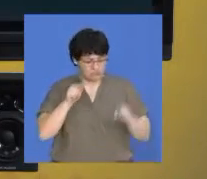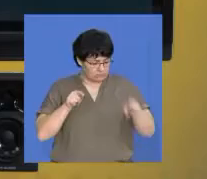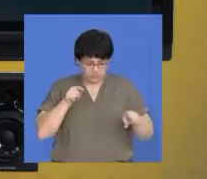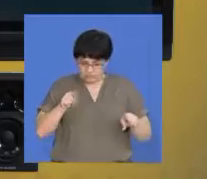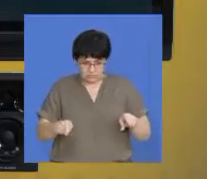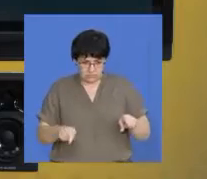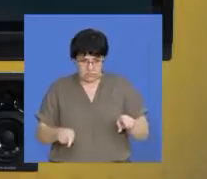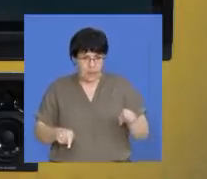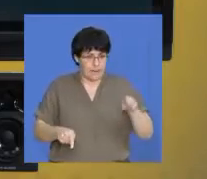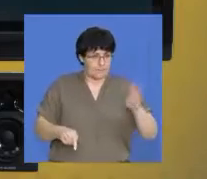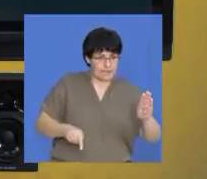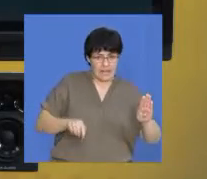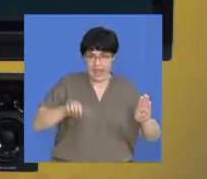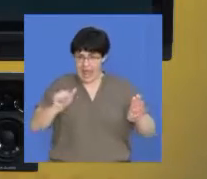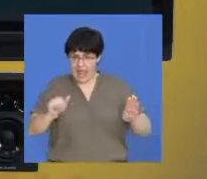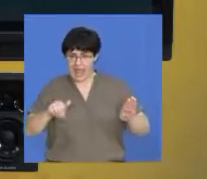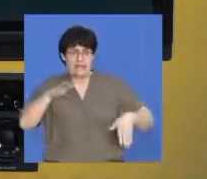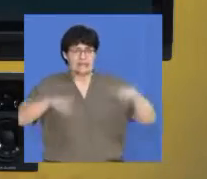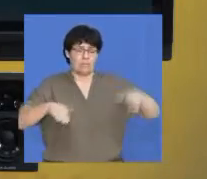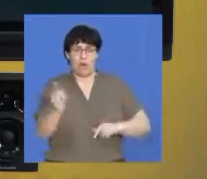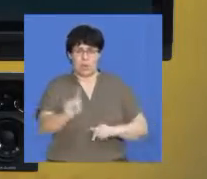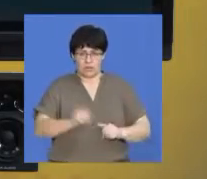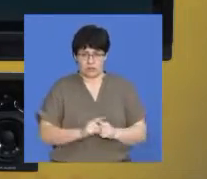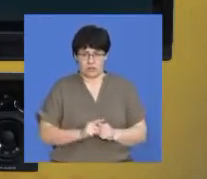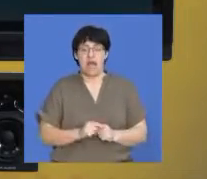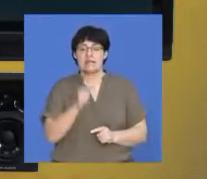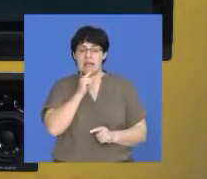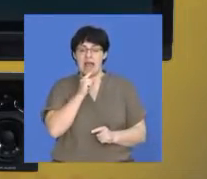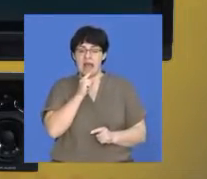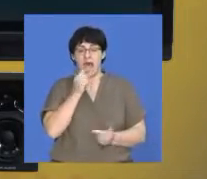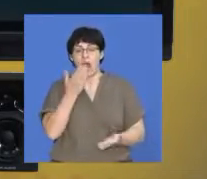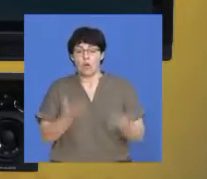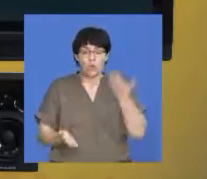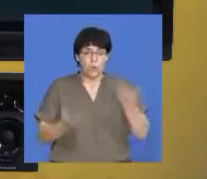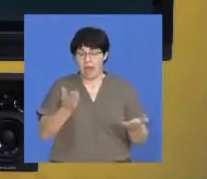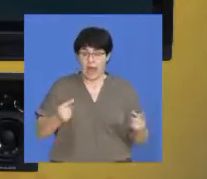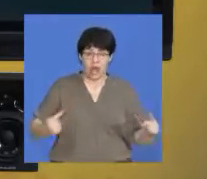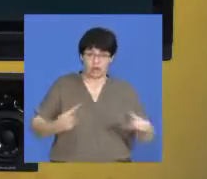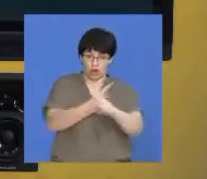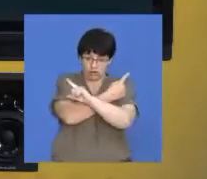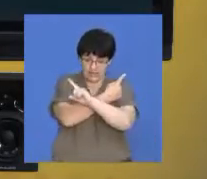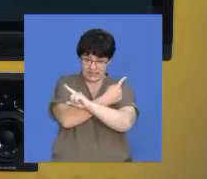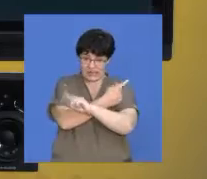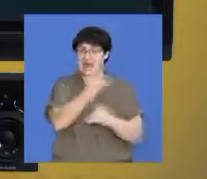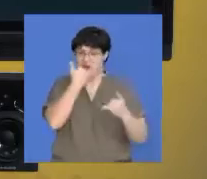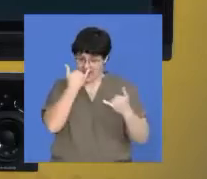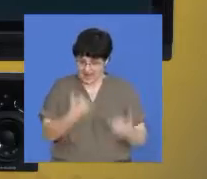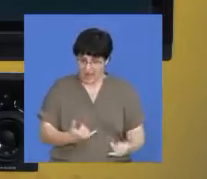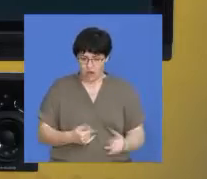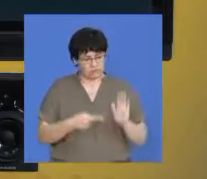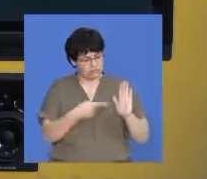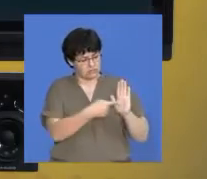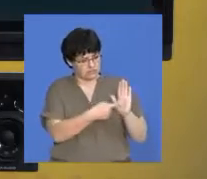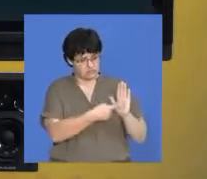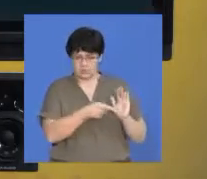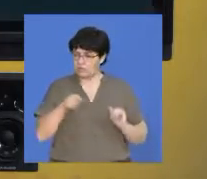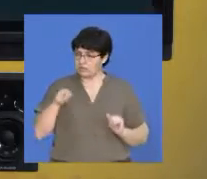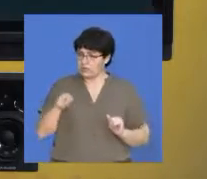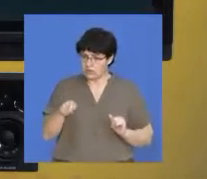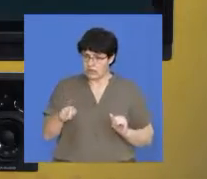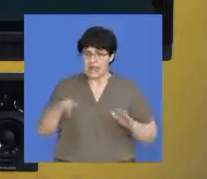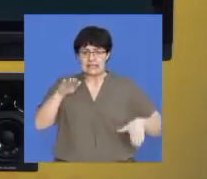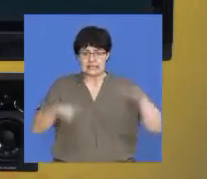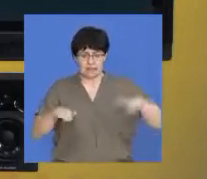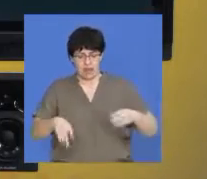And then if the question says compare and contrast, then that is where you can say these are the similarities